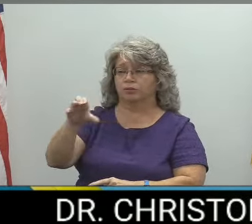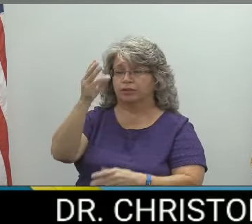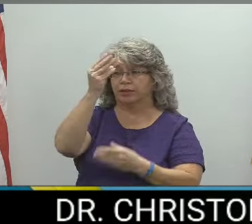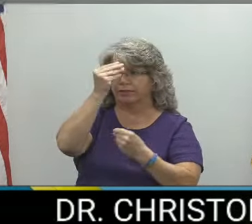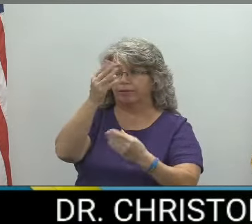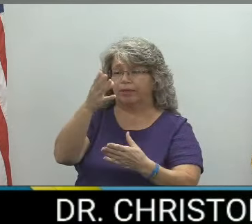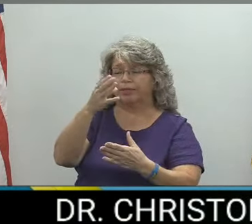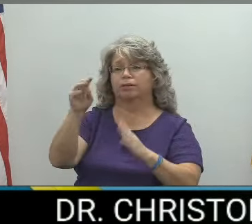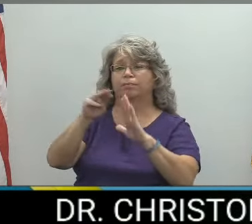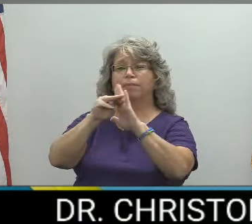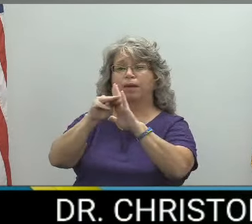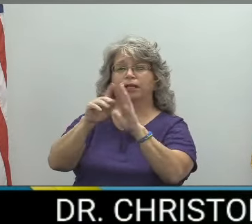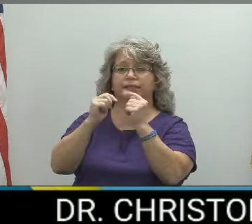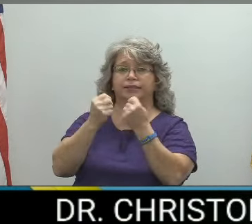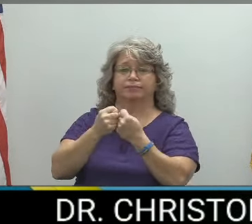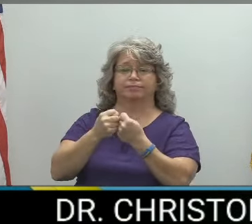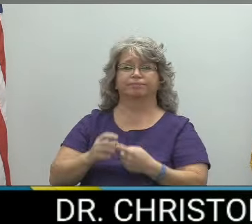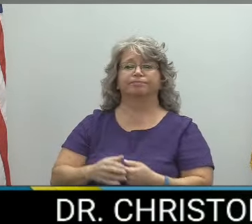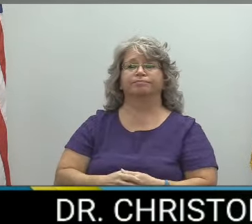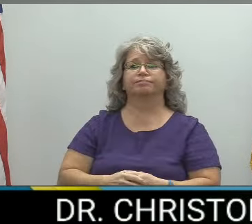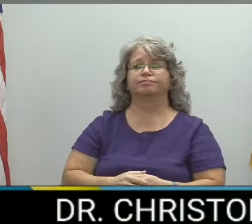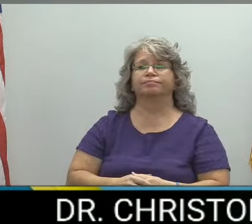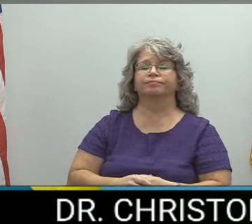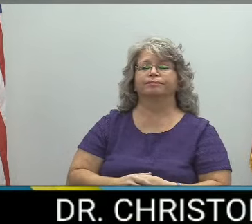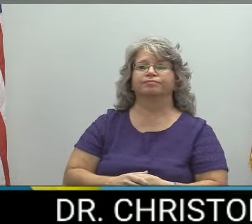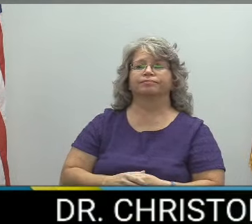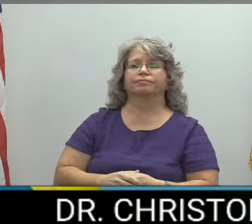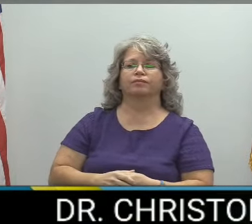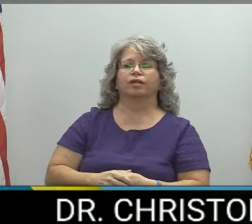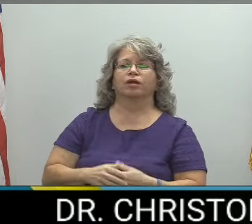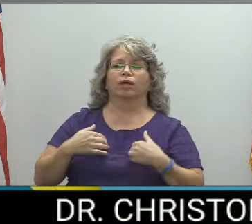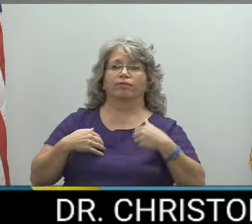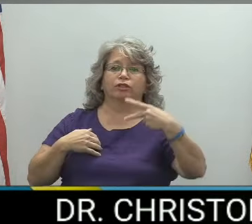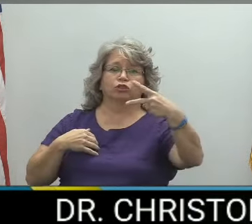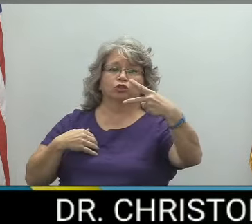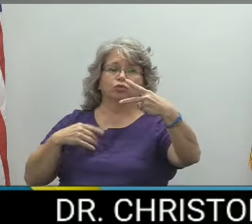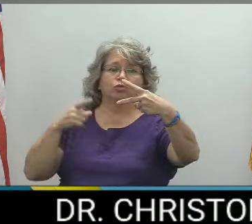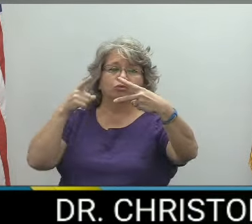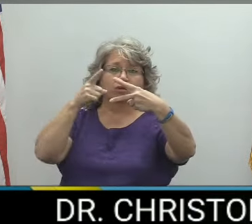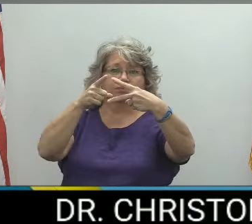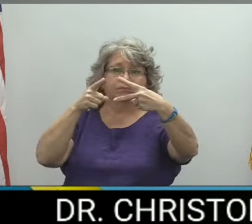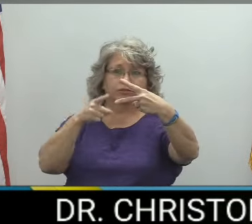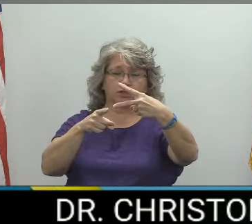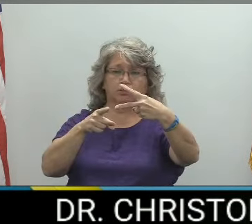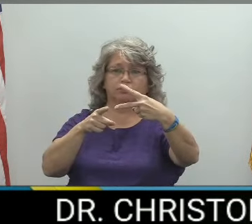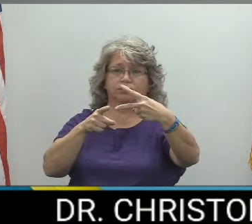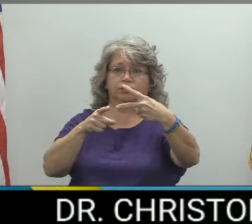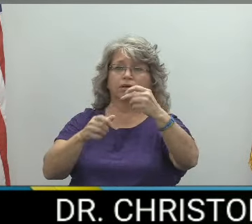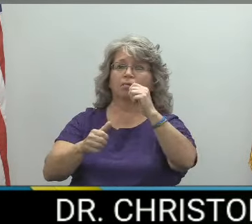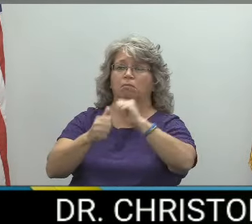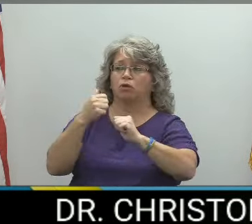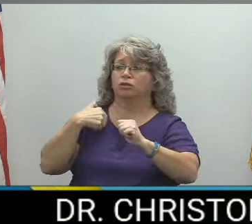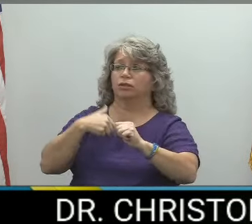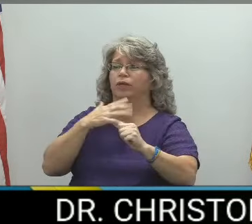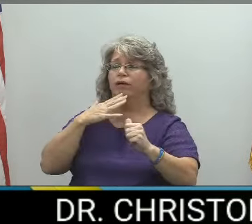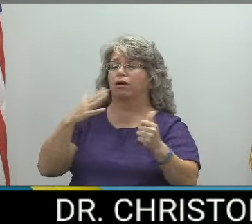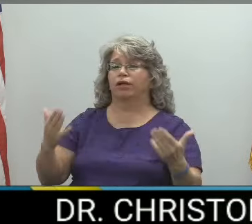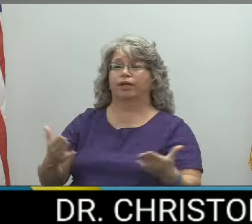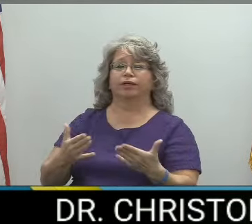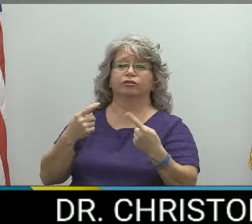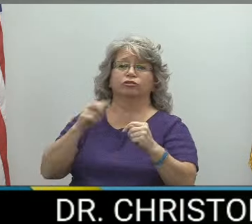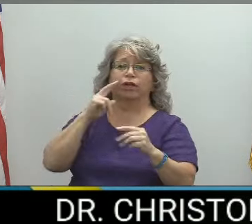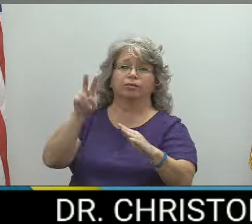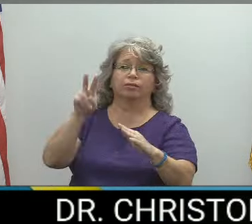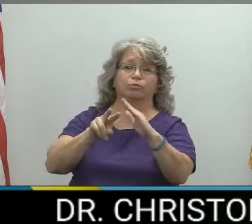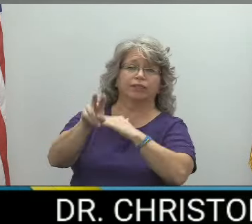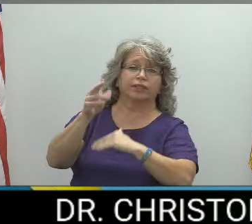Modeling team. Next slide. We have 2 objectives, but primarily we're here to predict the future and tell you what's going to